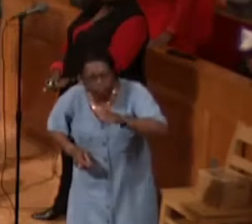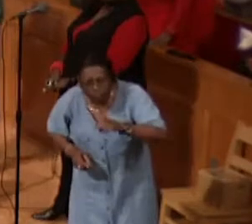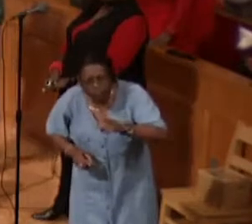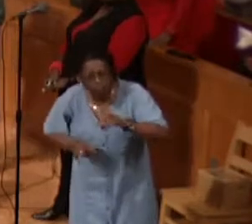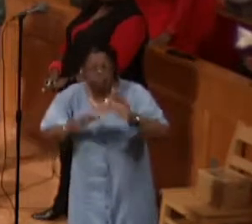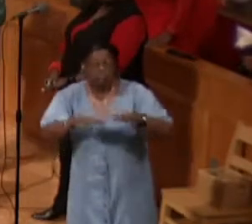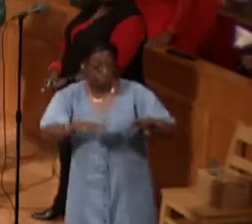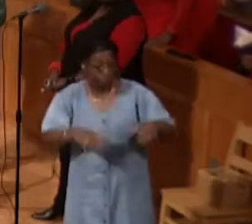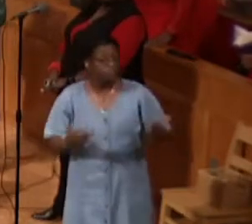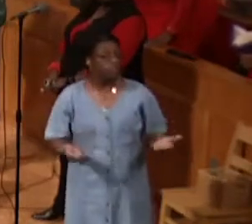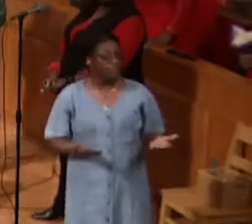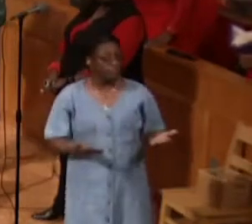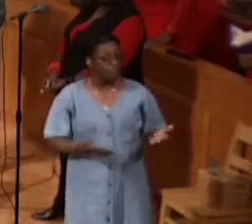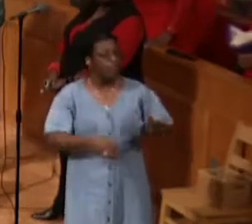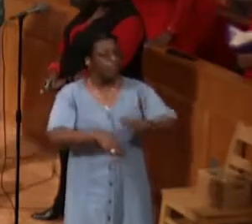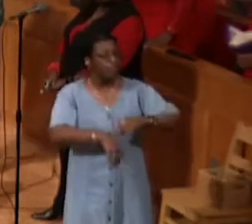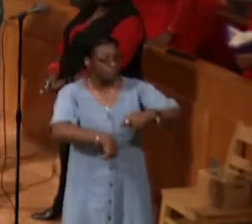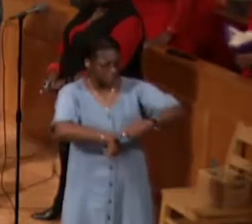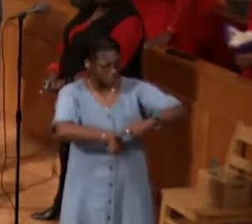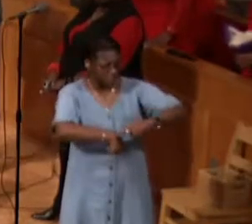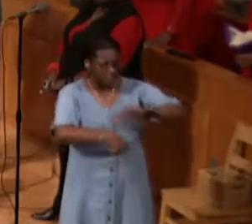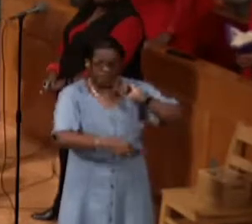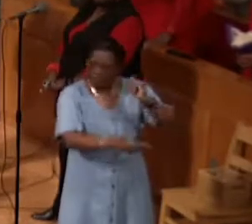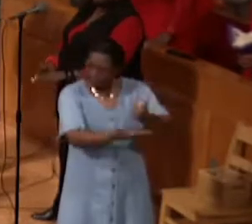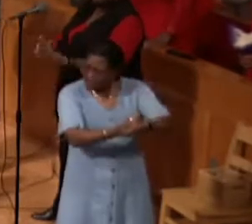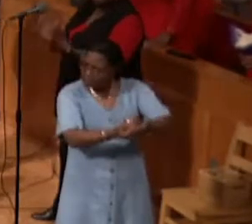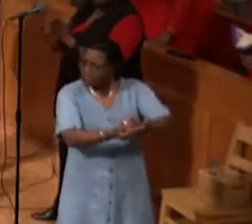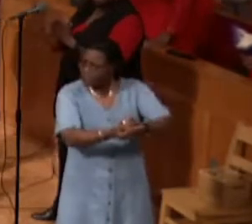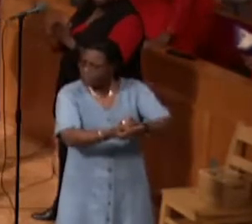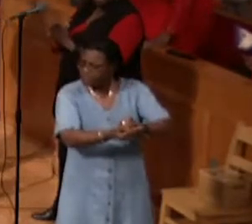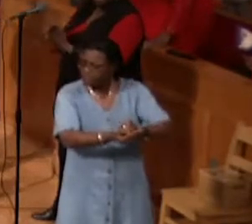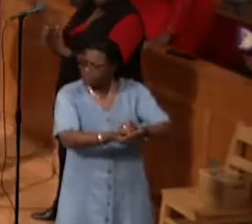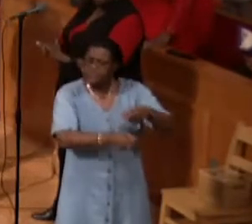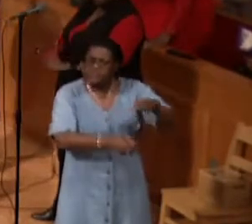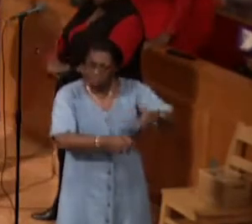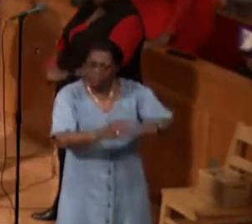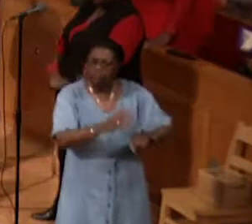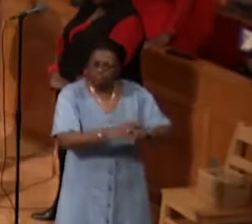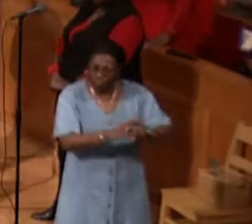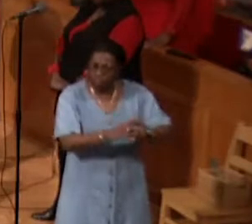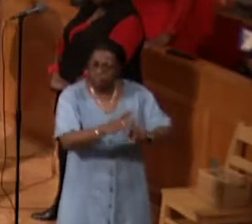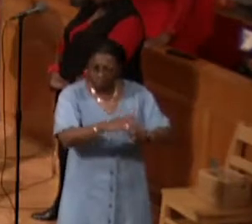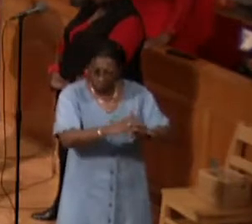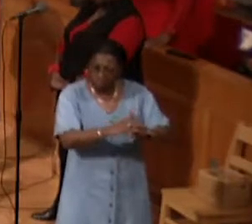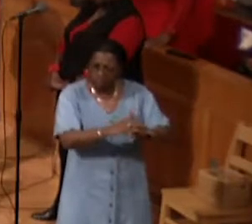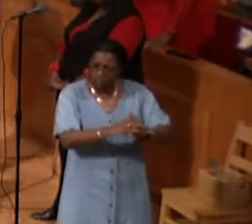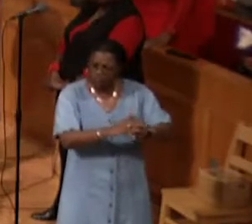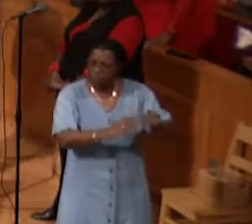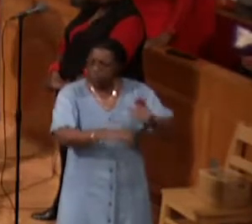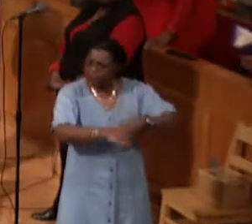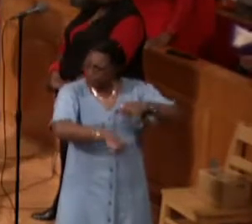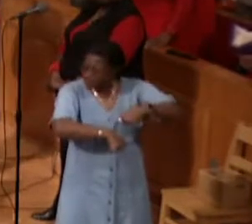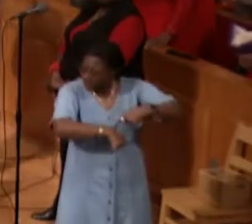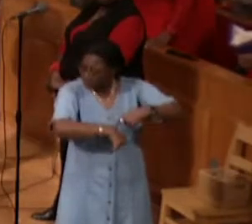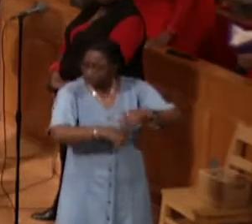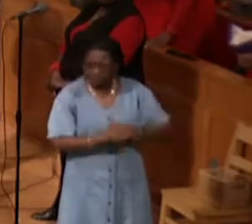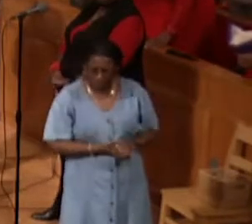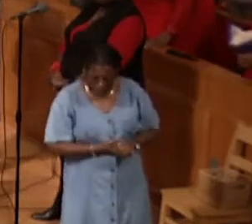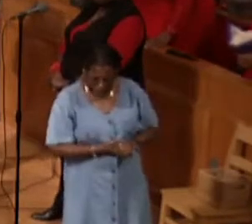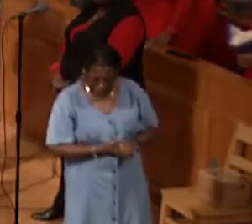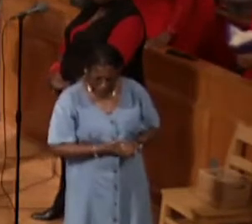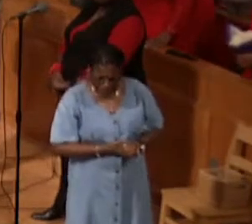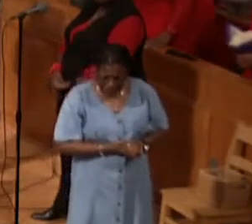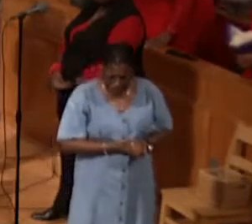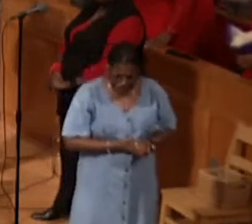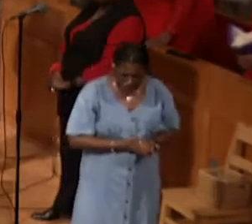on time. Somebody say amen. Amen. Amen. I really don't